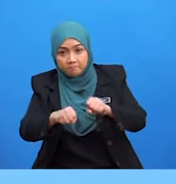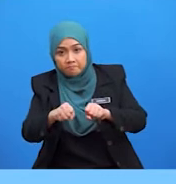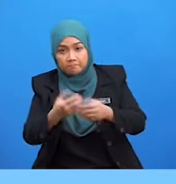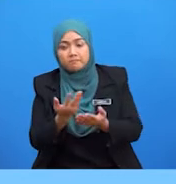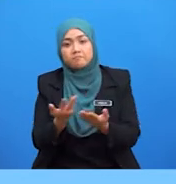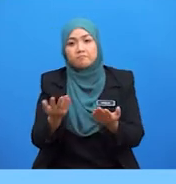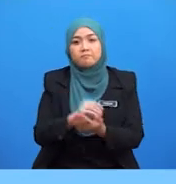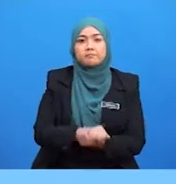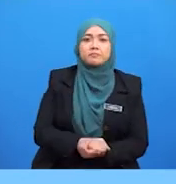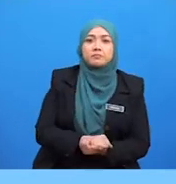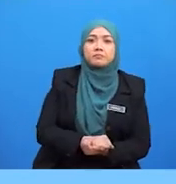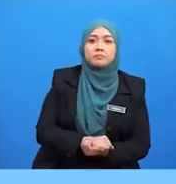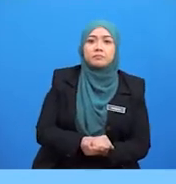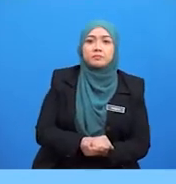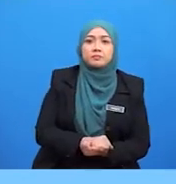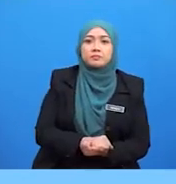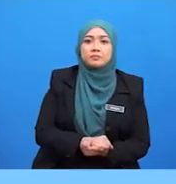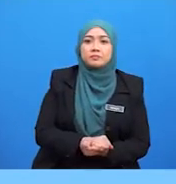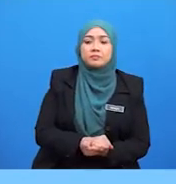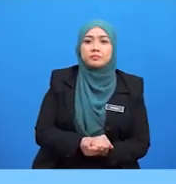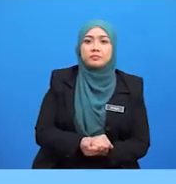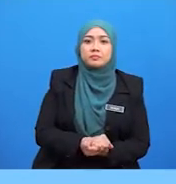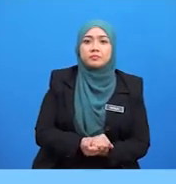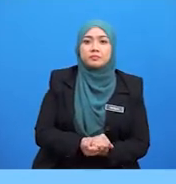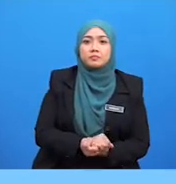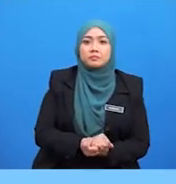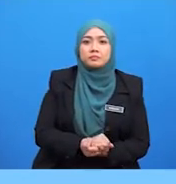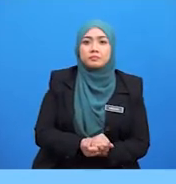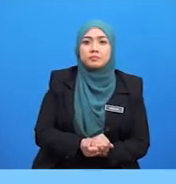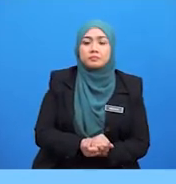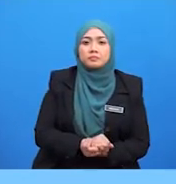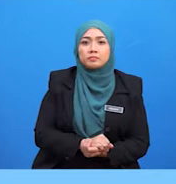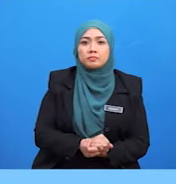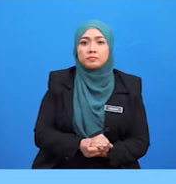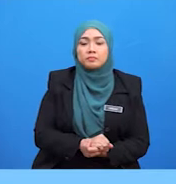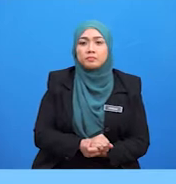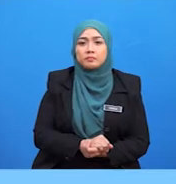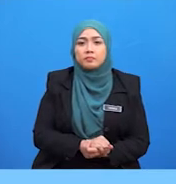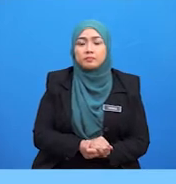It is actually one of the most common transportation in the world.